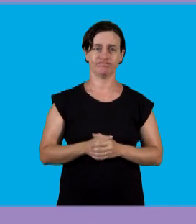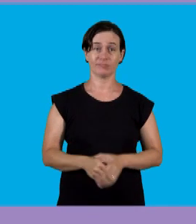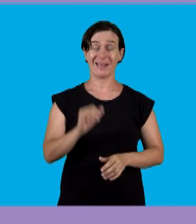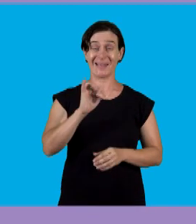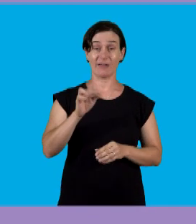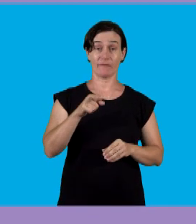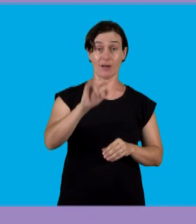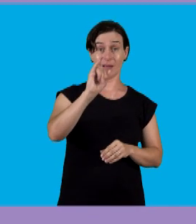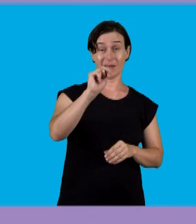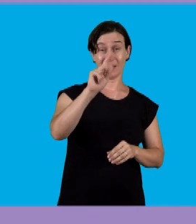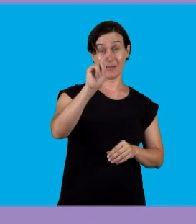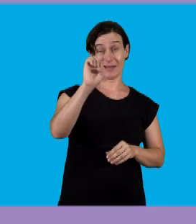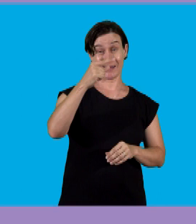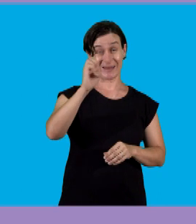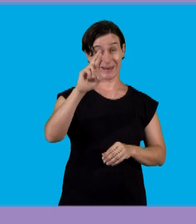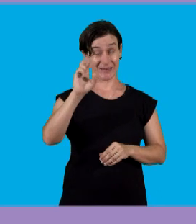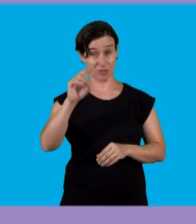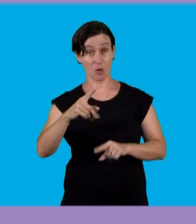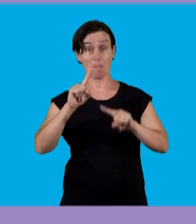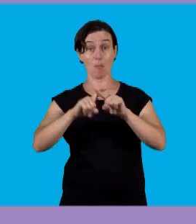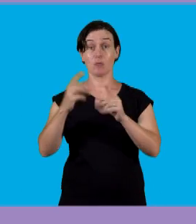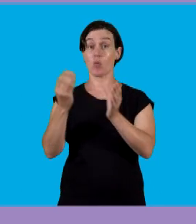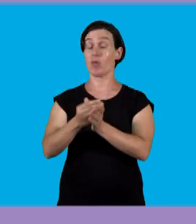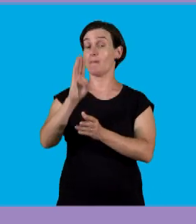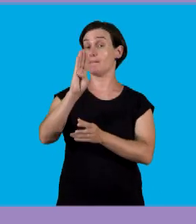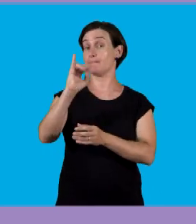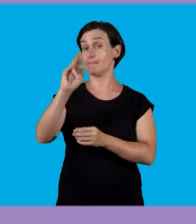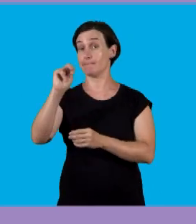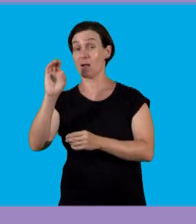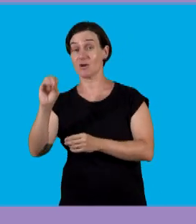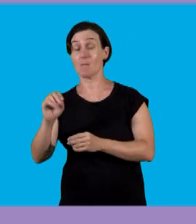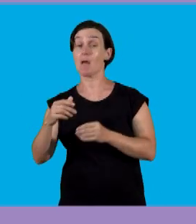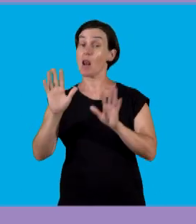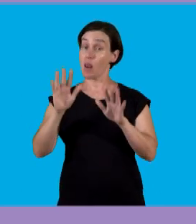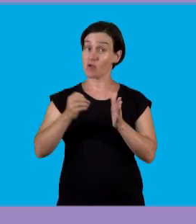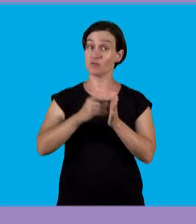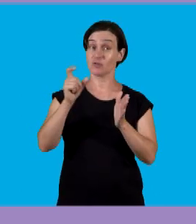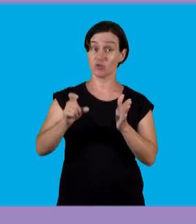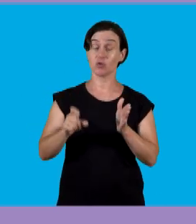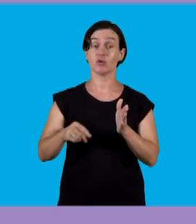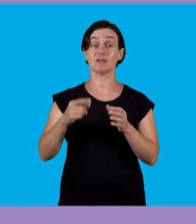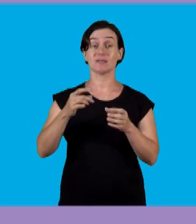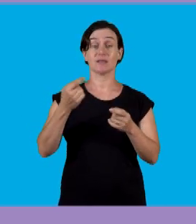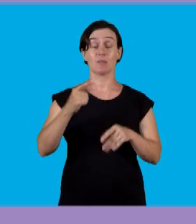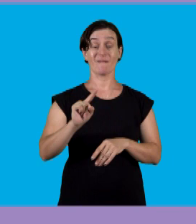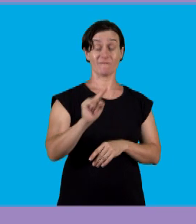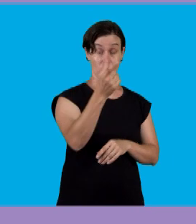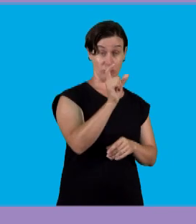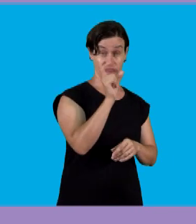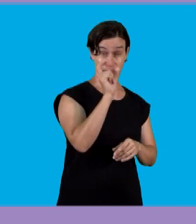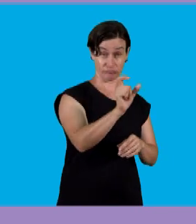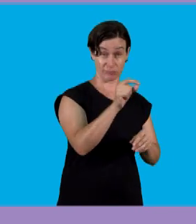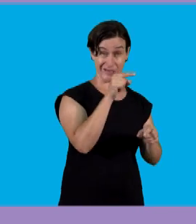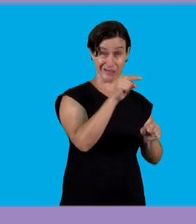integers or monomials with binomials, it is common to only multiply the first term of the